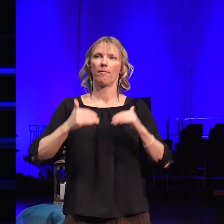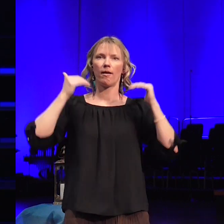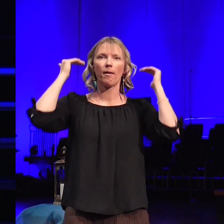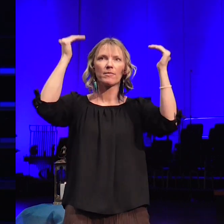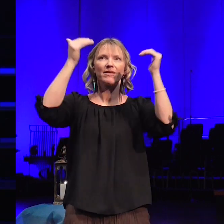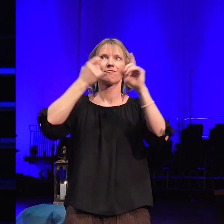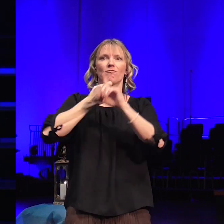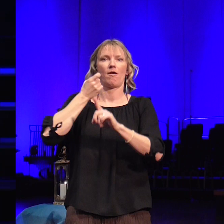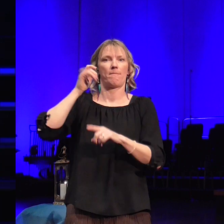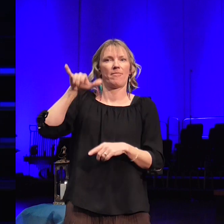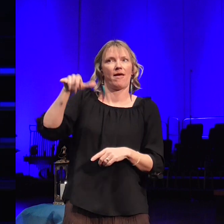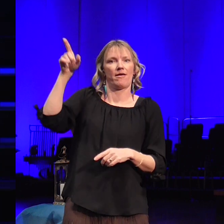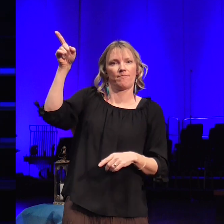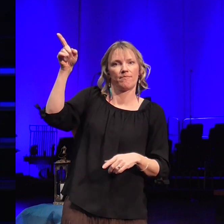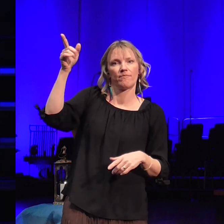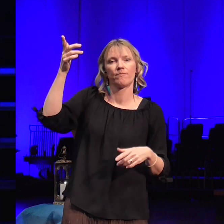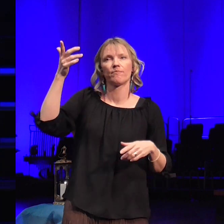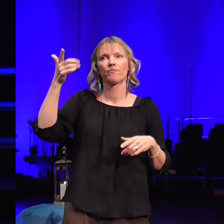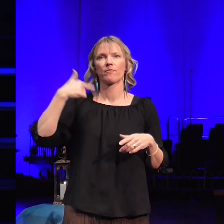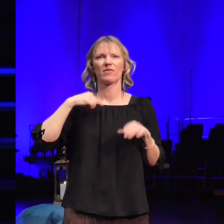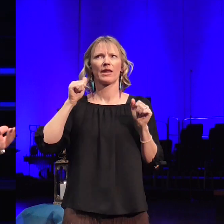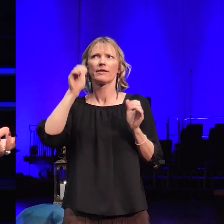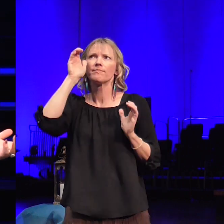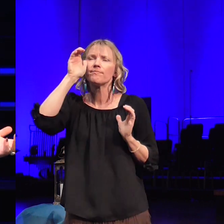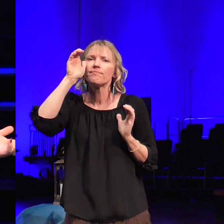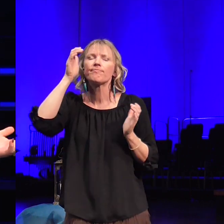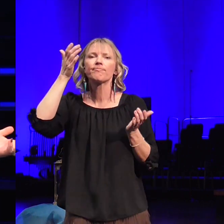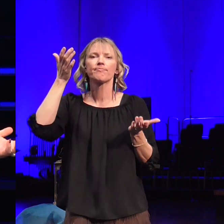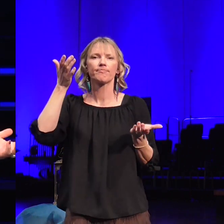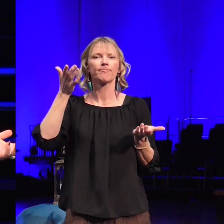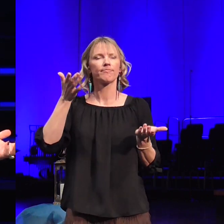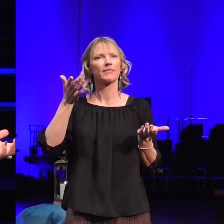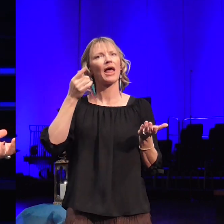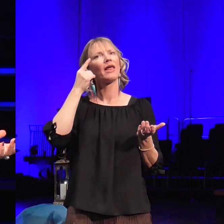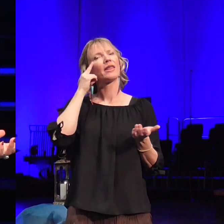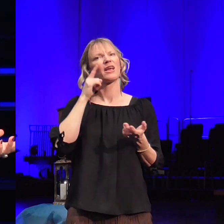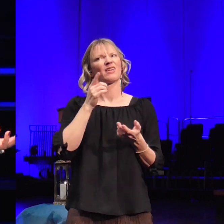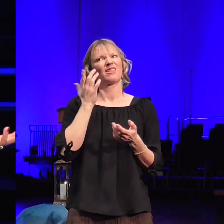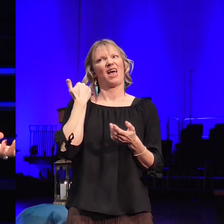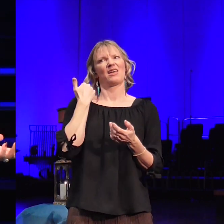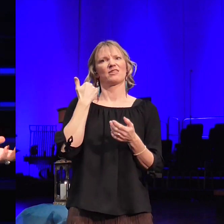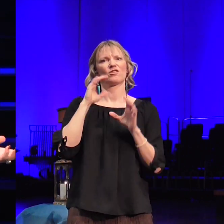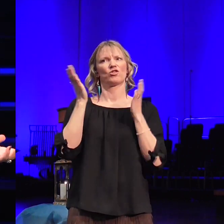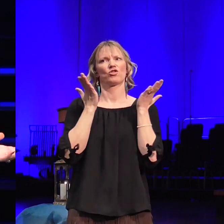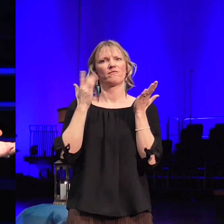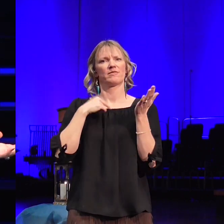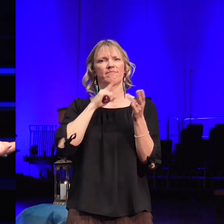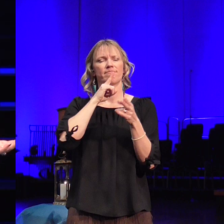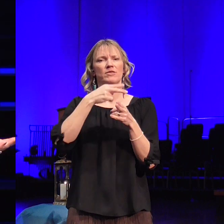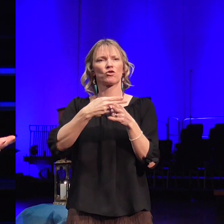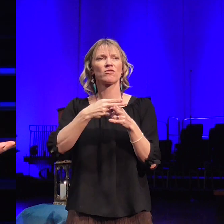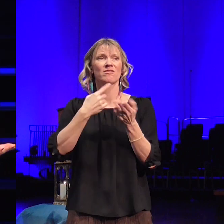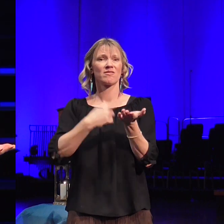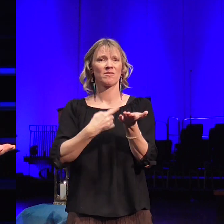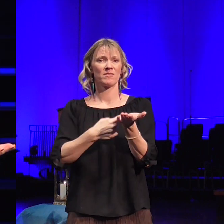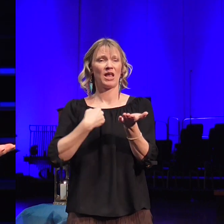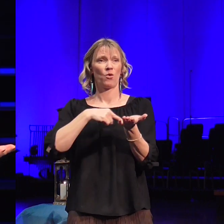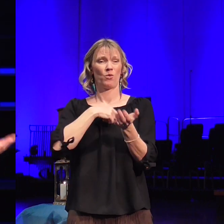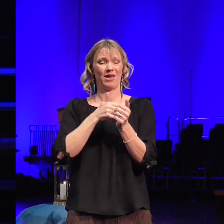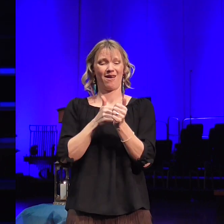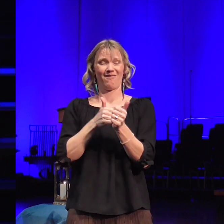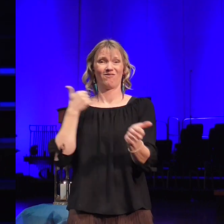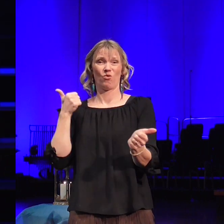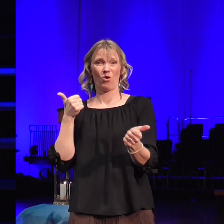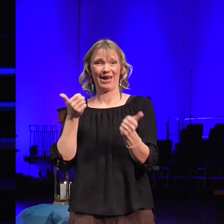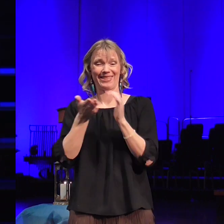uplifted by that, and that I can listen to that. And I think we mentioned in the last service that I think is so profound that sometimes we avoid that